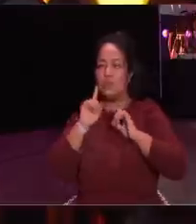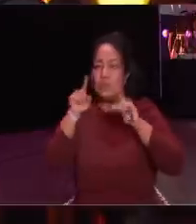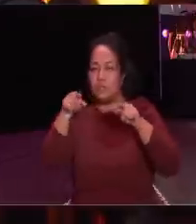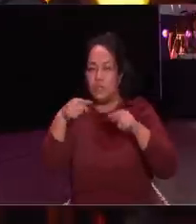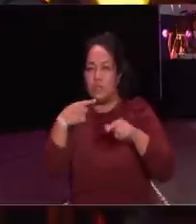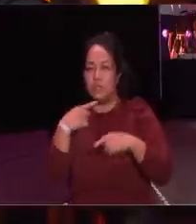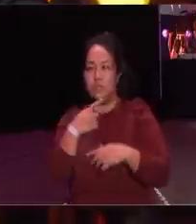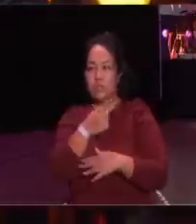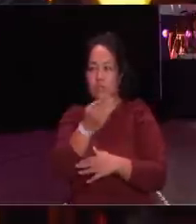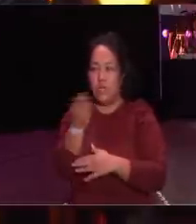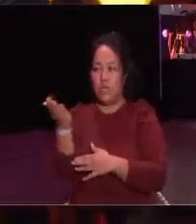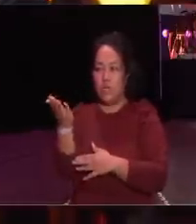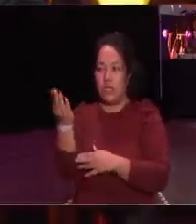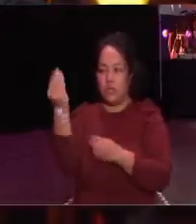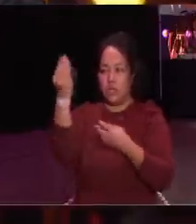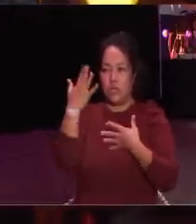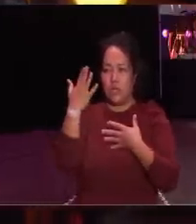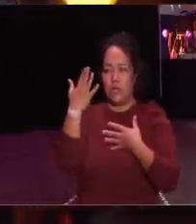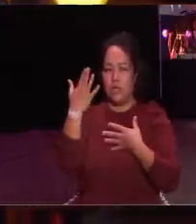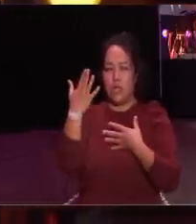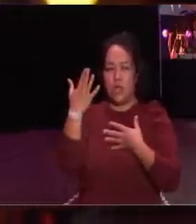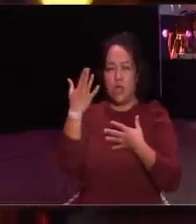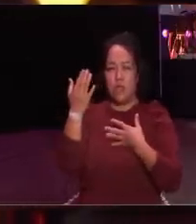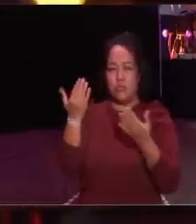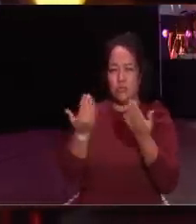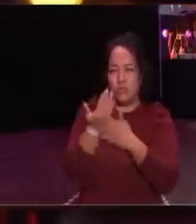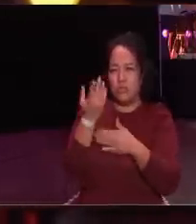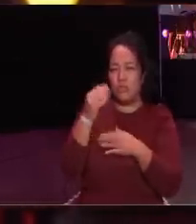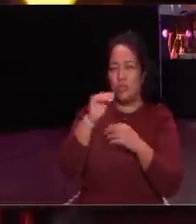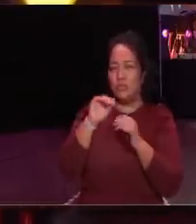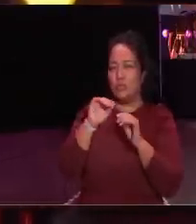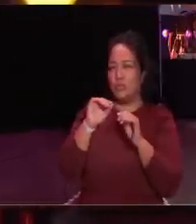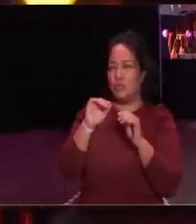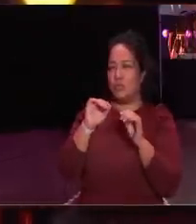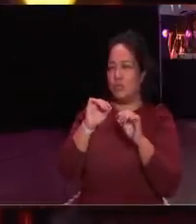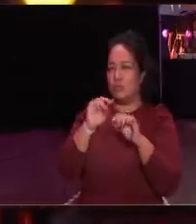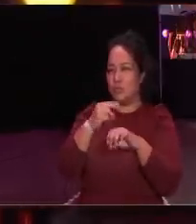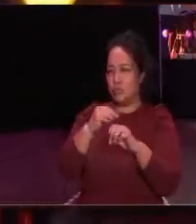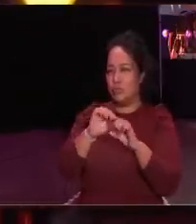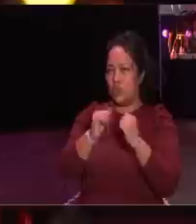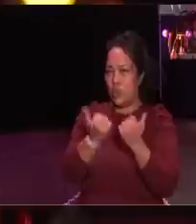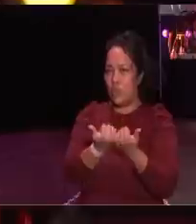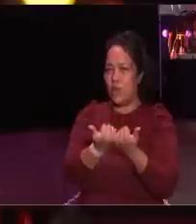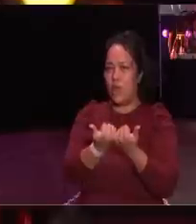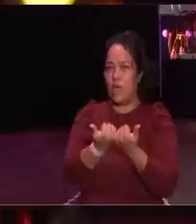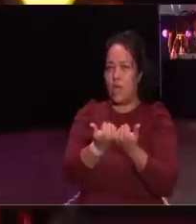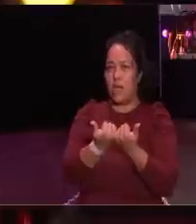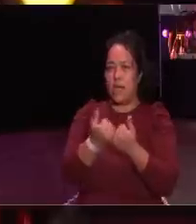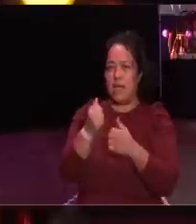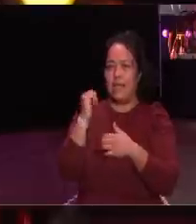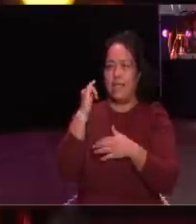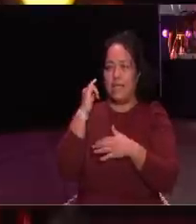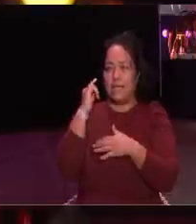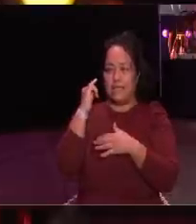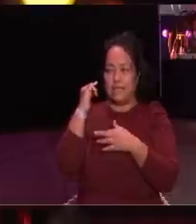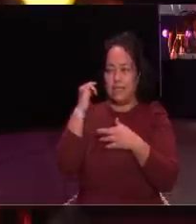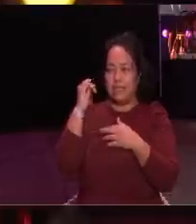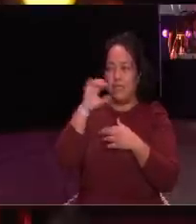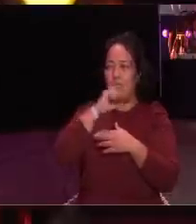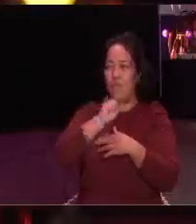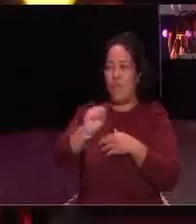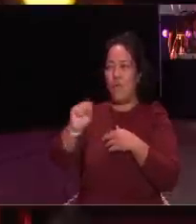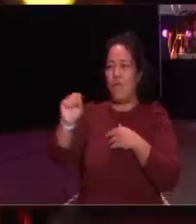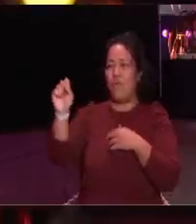church. La nueva normalidad para la asamblea apostólica. That the new normal for the apostolic assembly. Es el avivamiento antiguo. That old